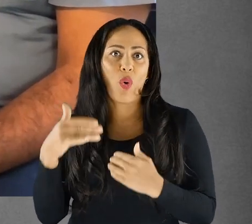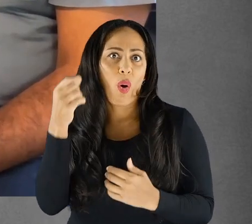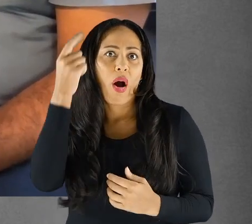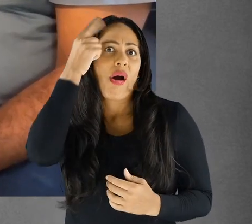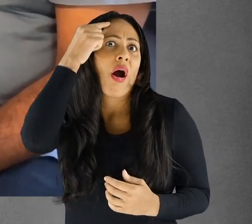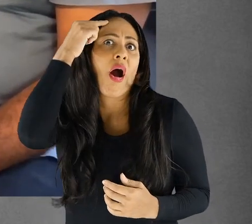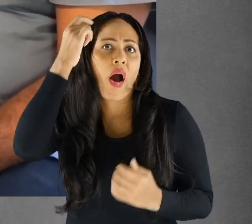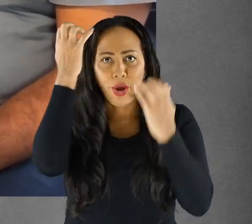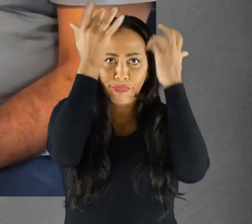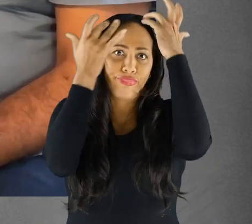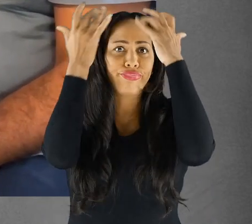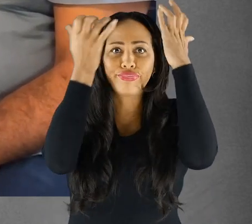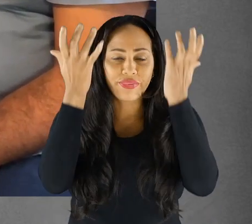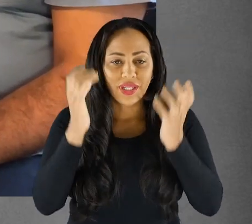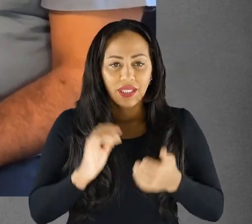you can.